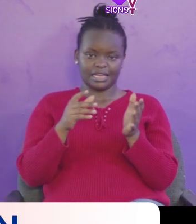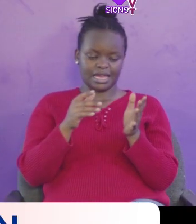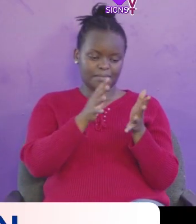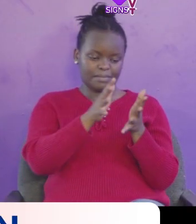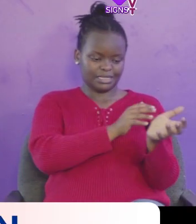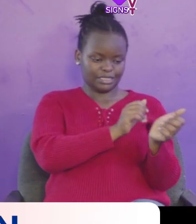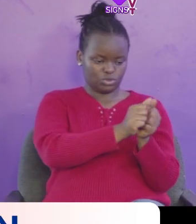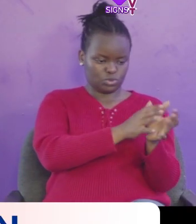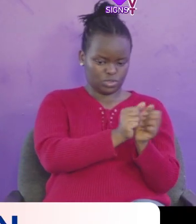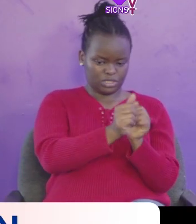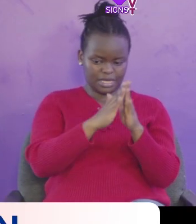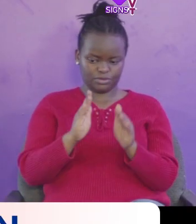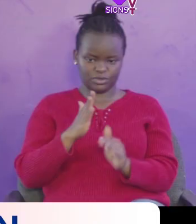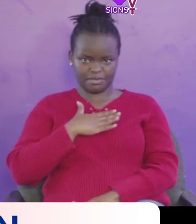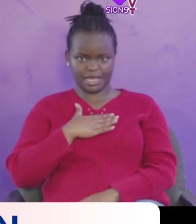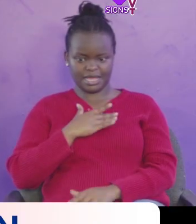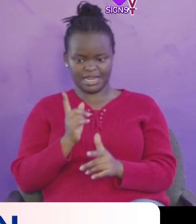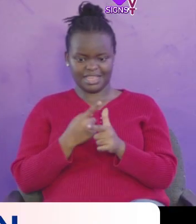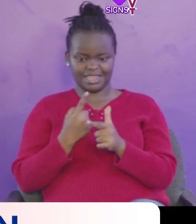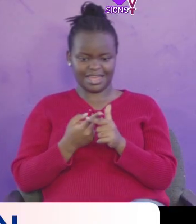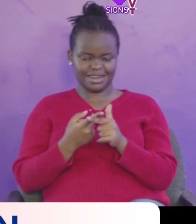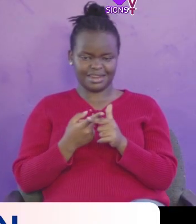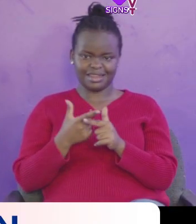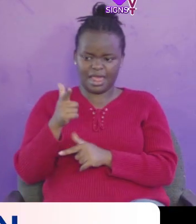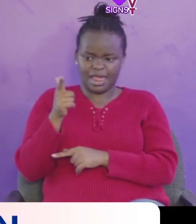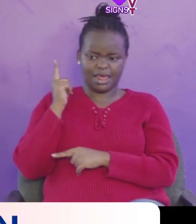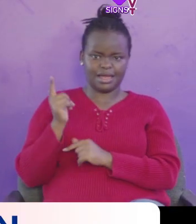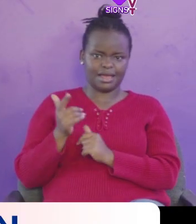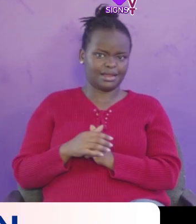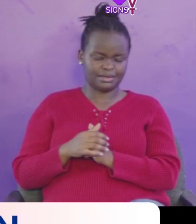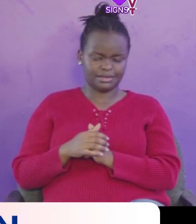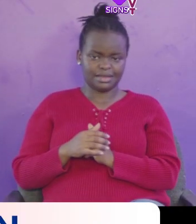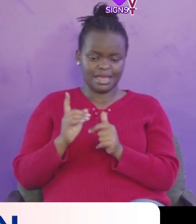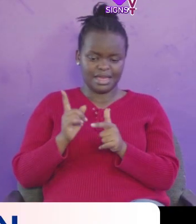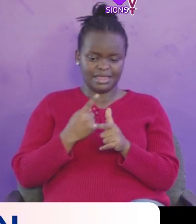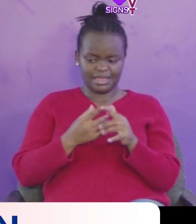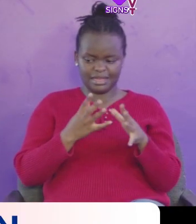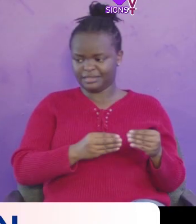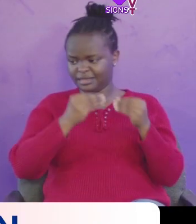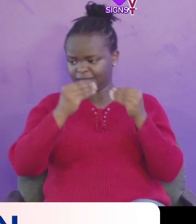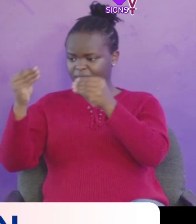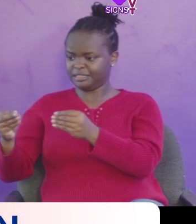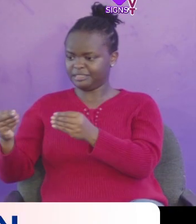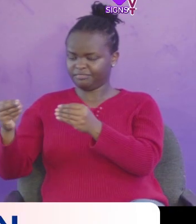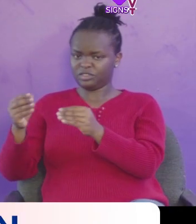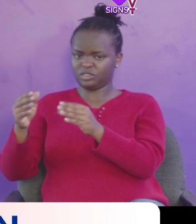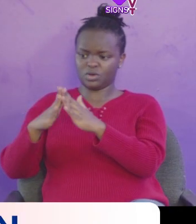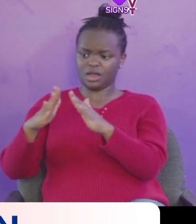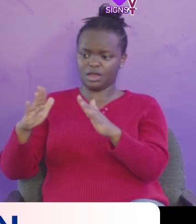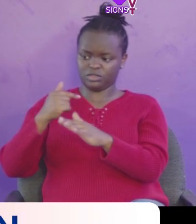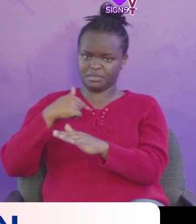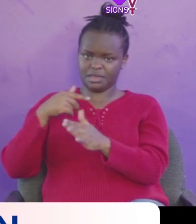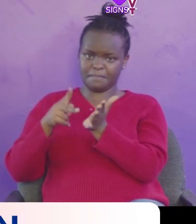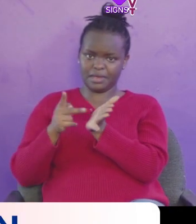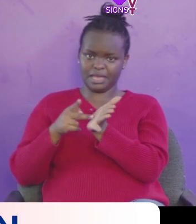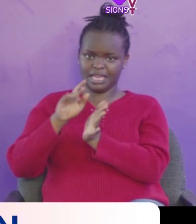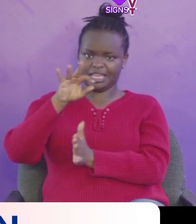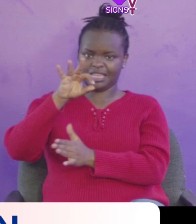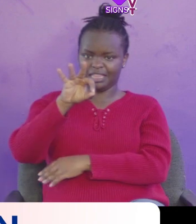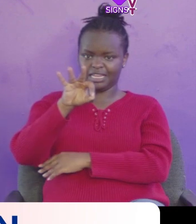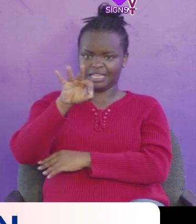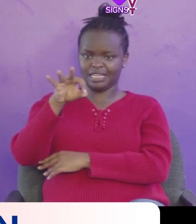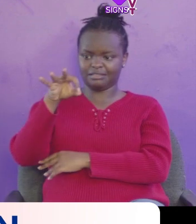home, illegally demolish my home, and take me to a house that I'll pay